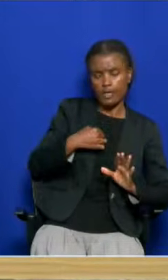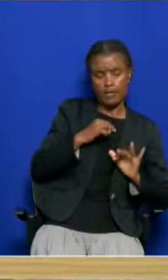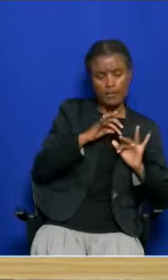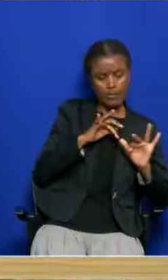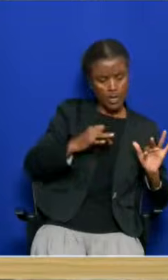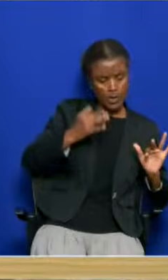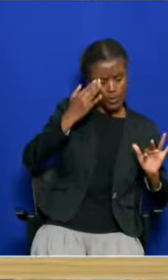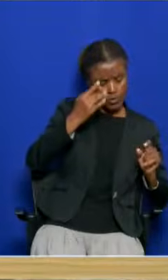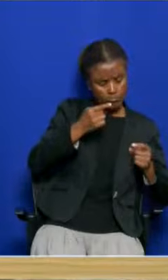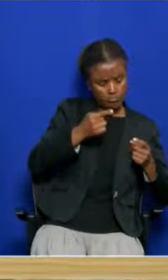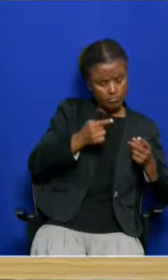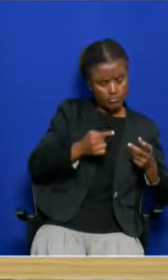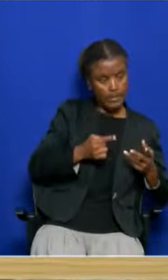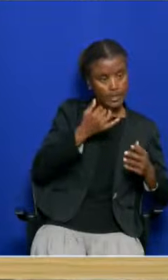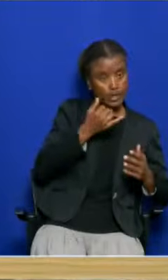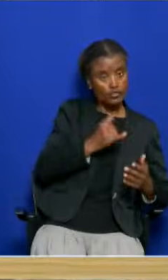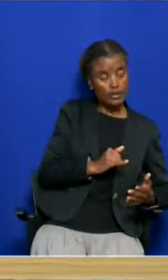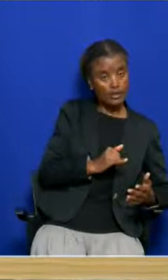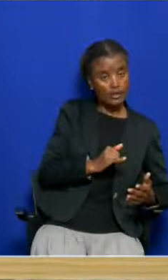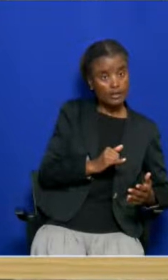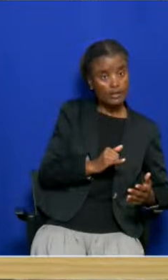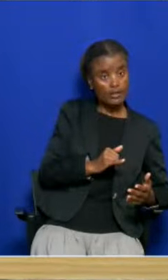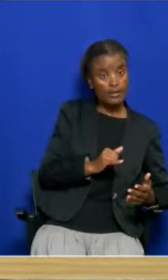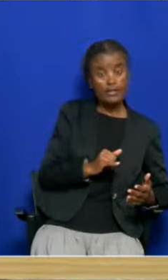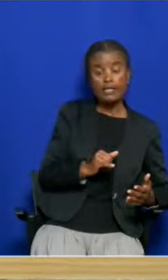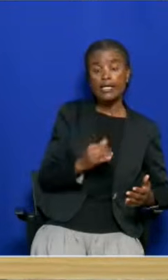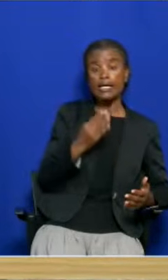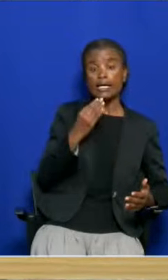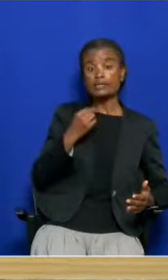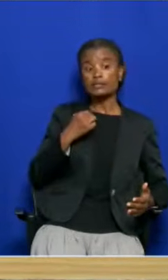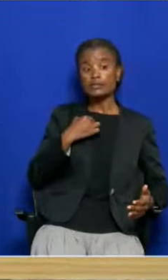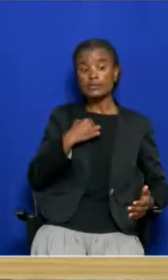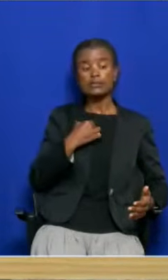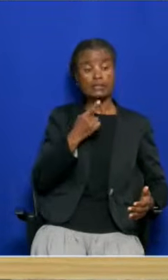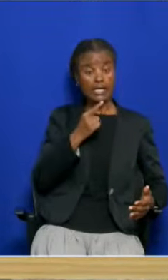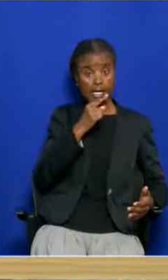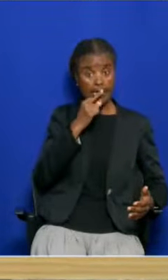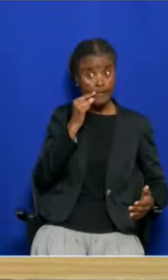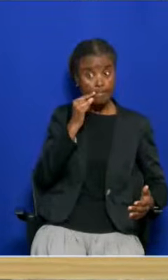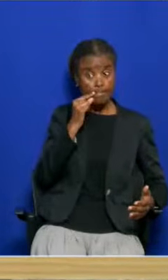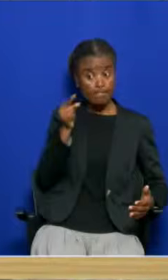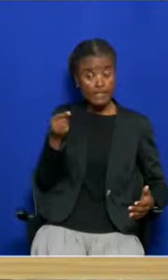They don't give you a name. They did not give me a name. I had to go back again to